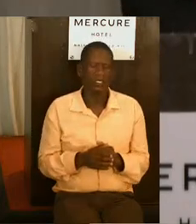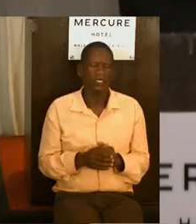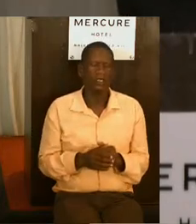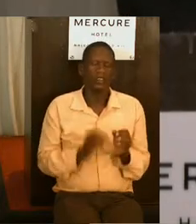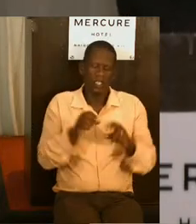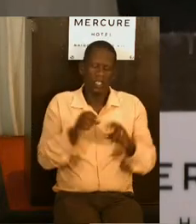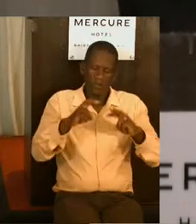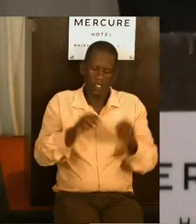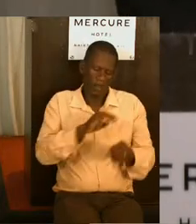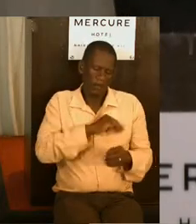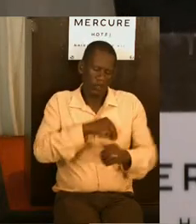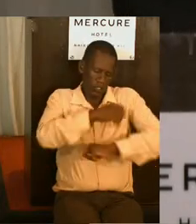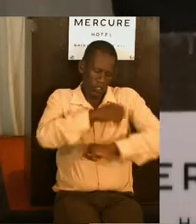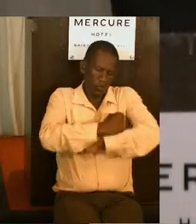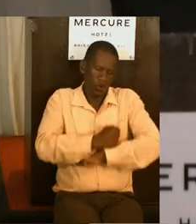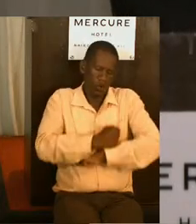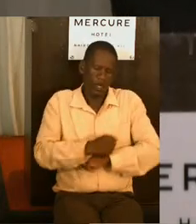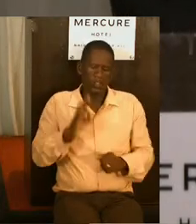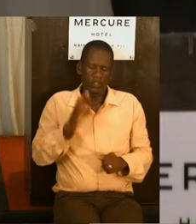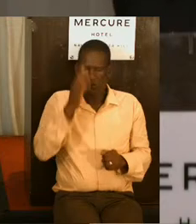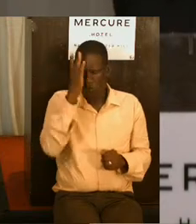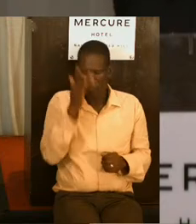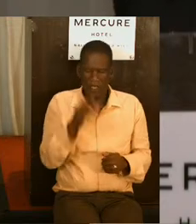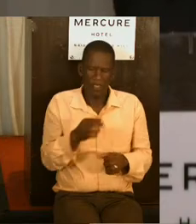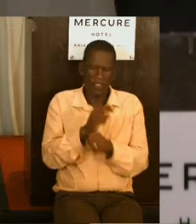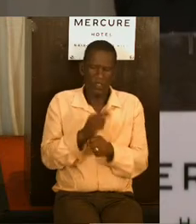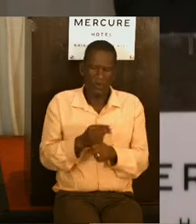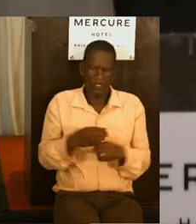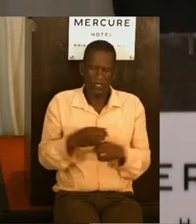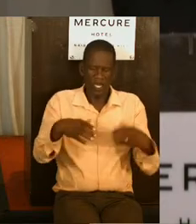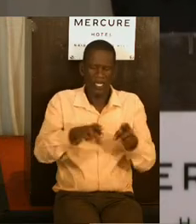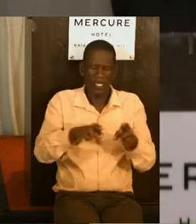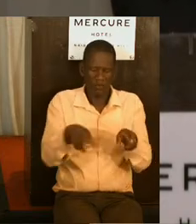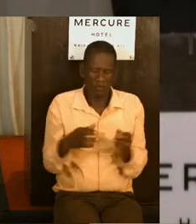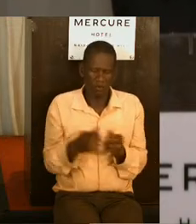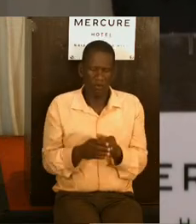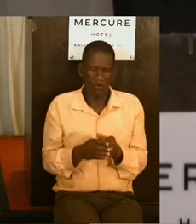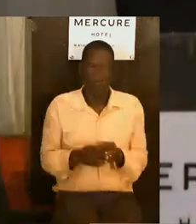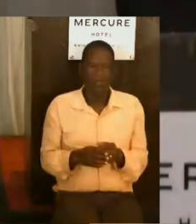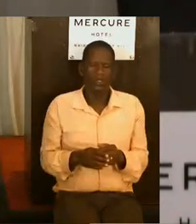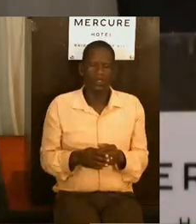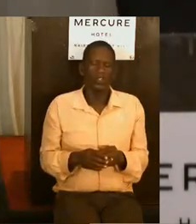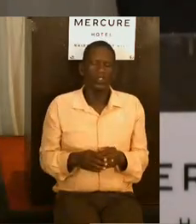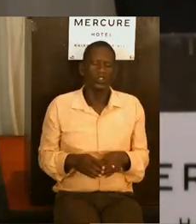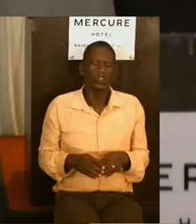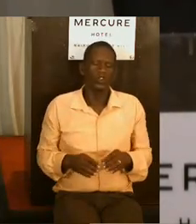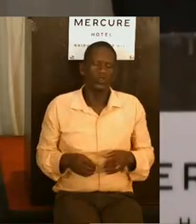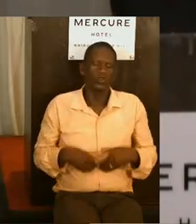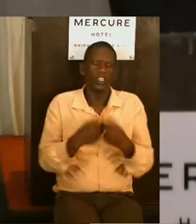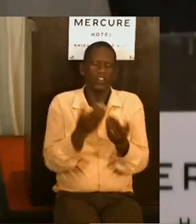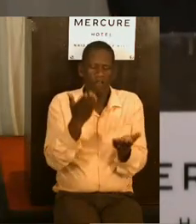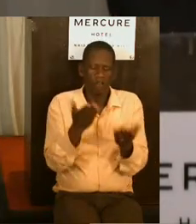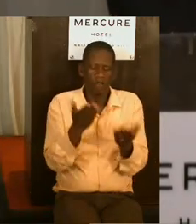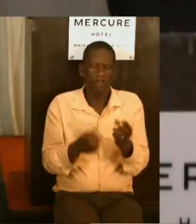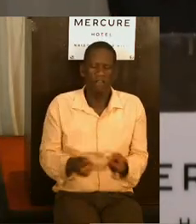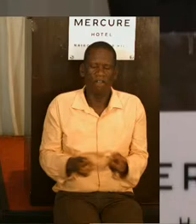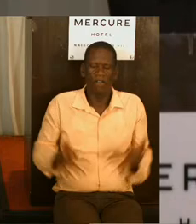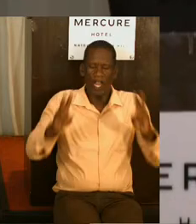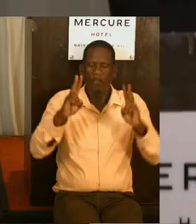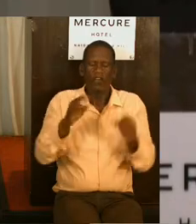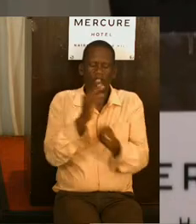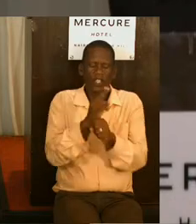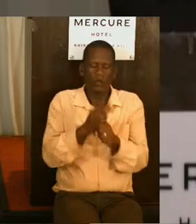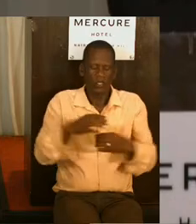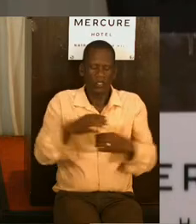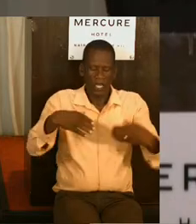if you look at the missionary schools because they use the classroom to instill value they use the